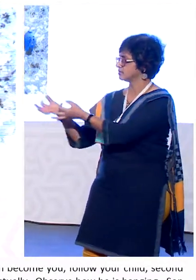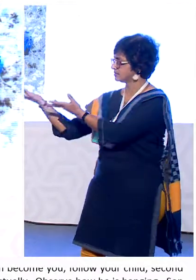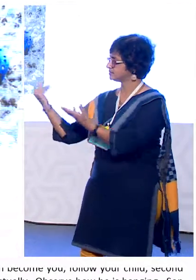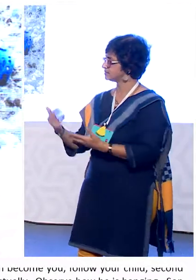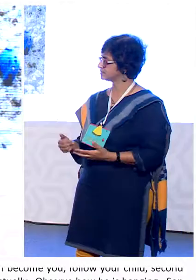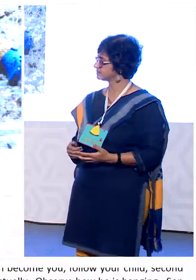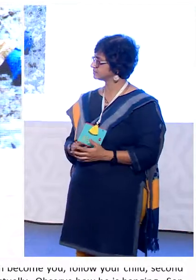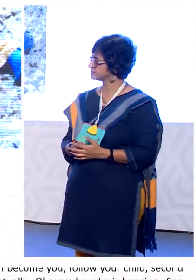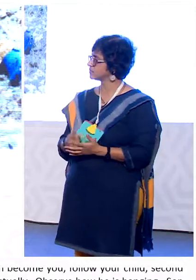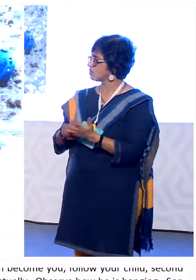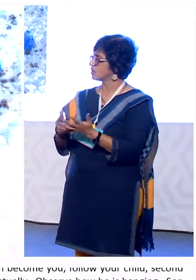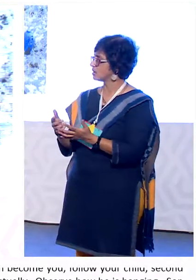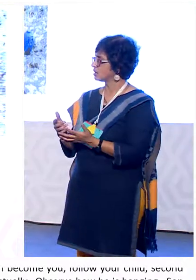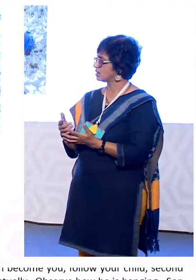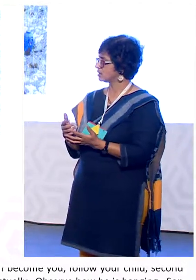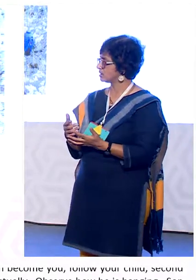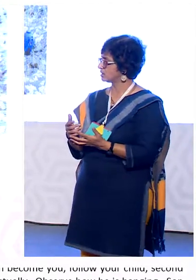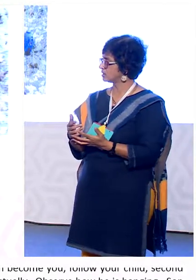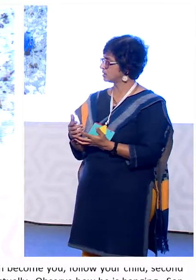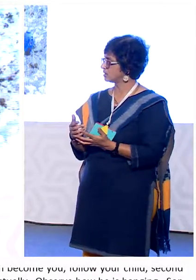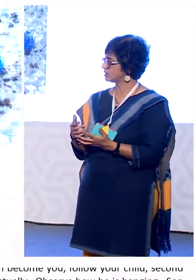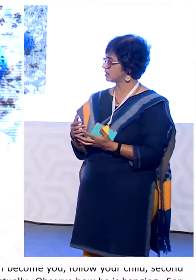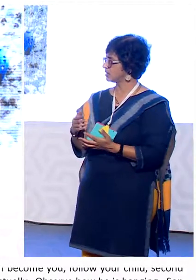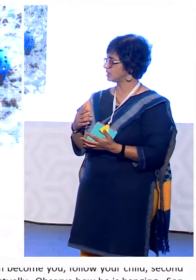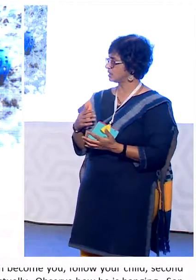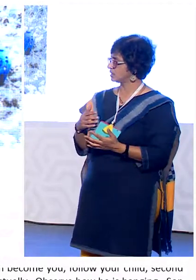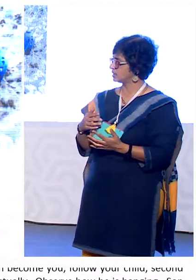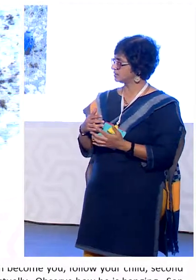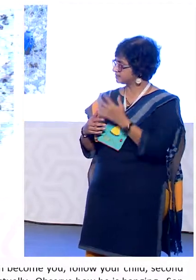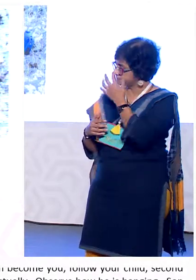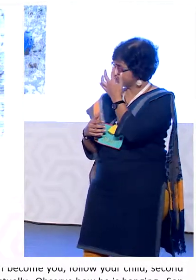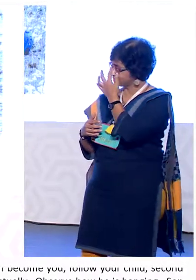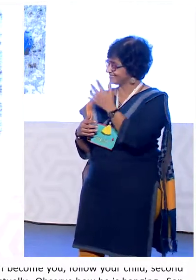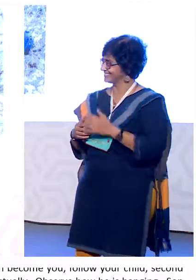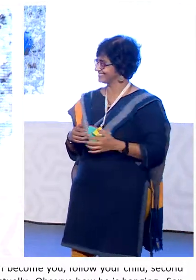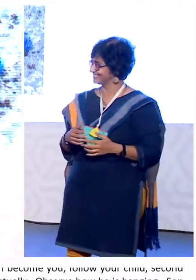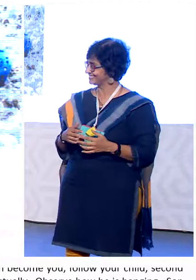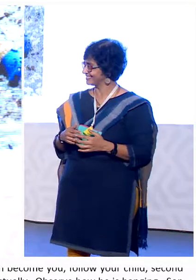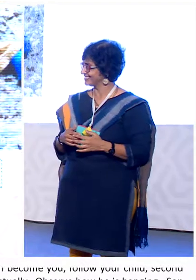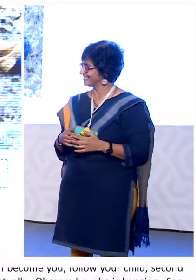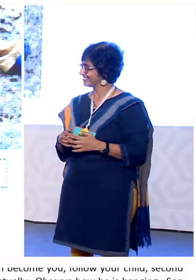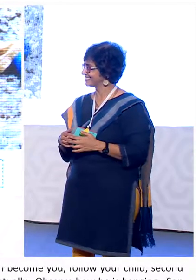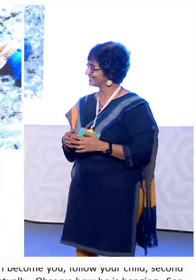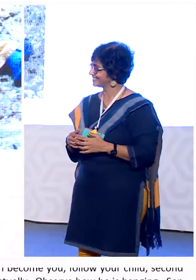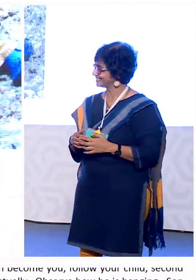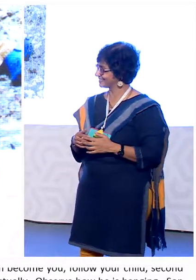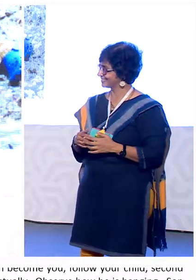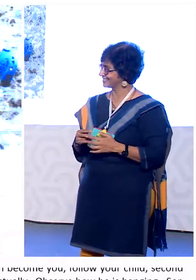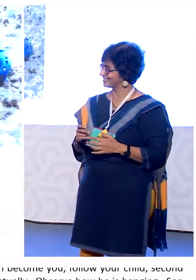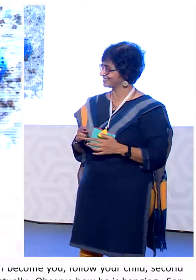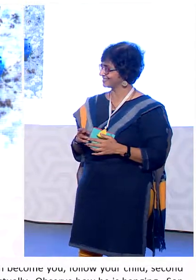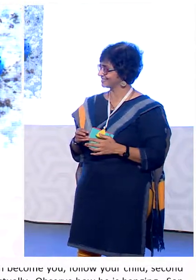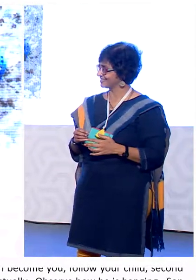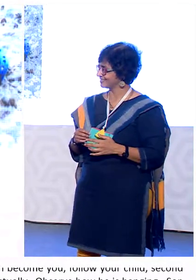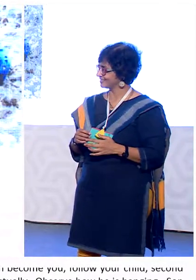Not me. I'm a moderately intelligent, depending on how much alcohol I've imbibed, neurotypical human